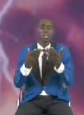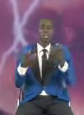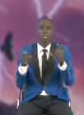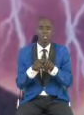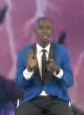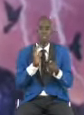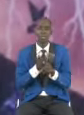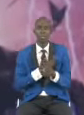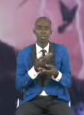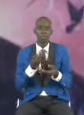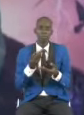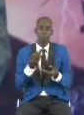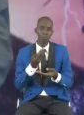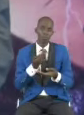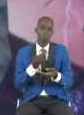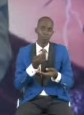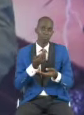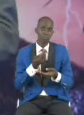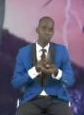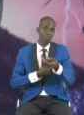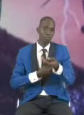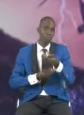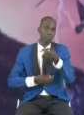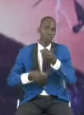the birthright that came